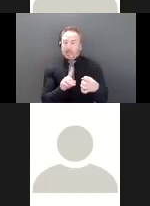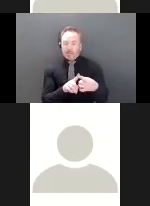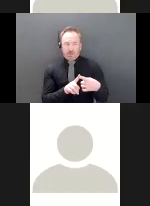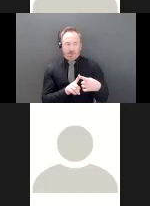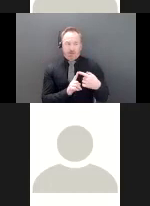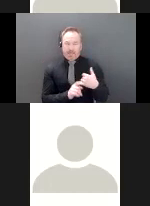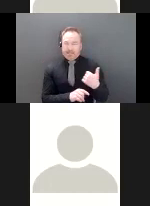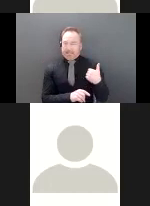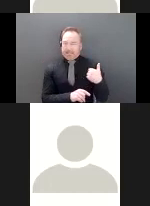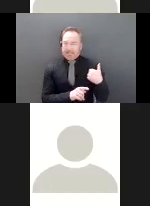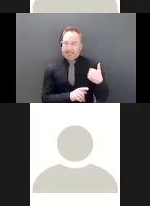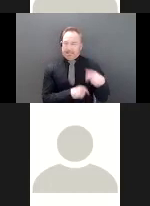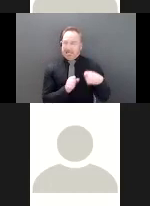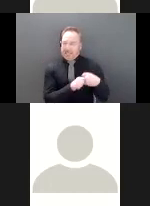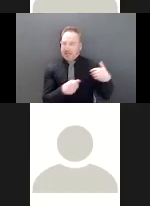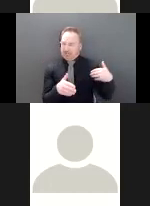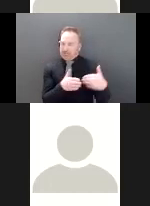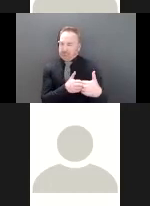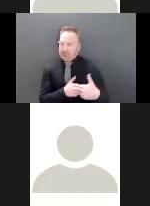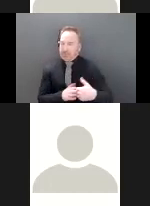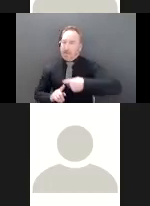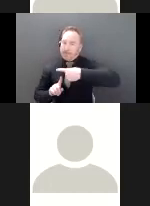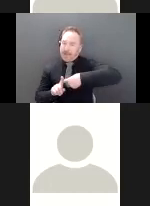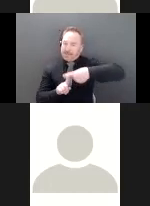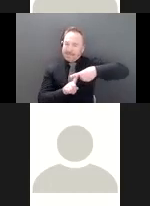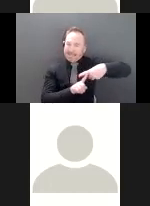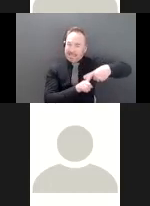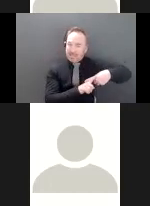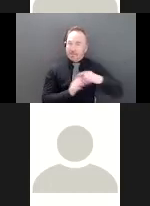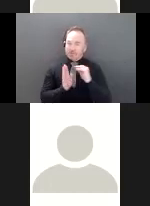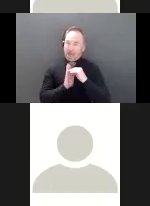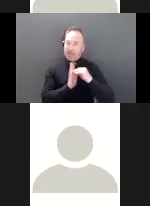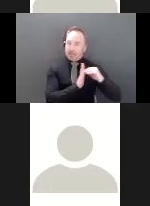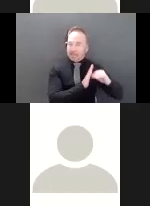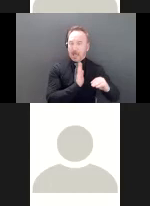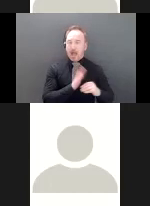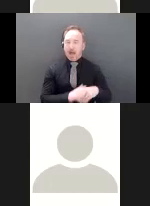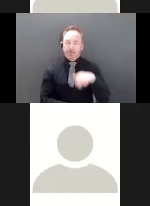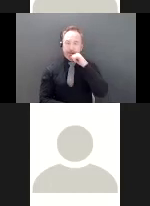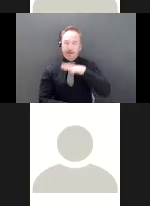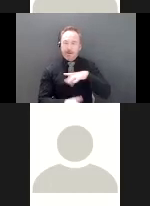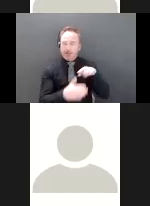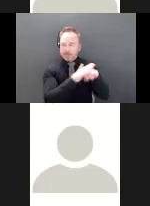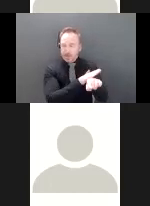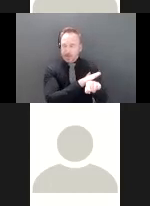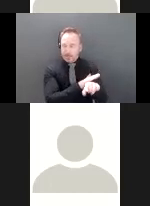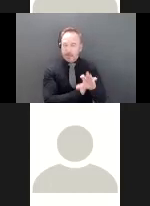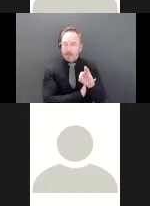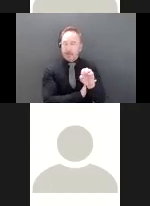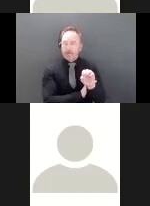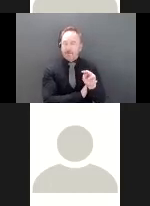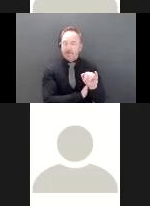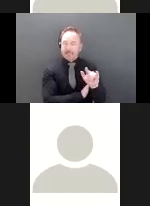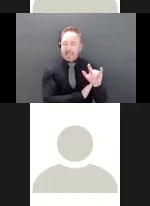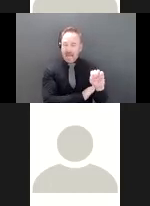year related to monthly tracking of femicides. And so femicides, I've noted the definition